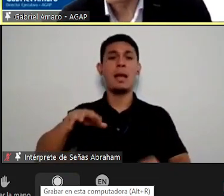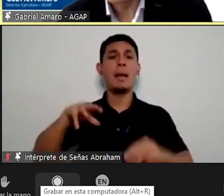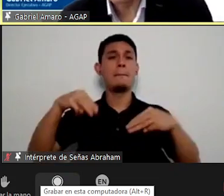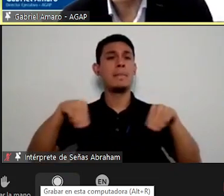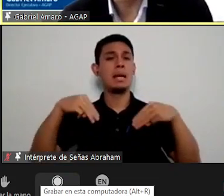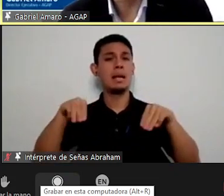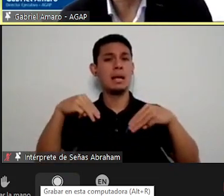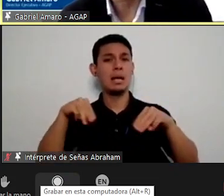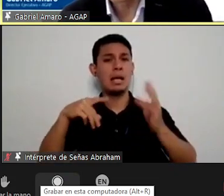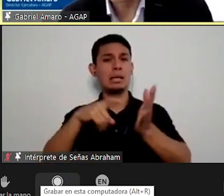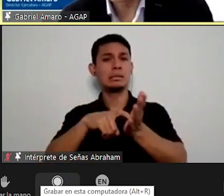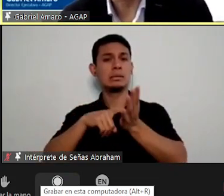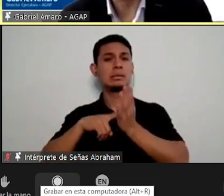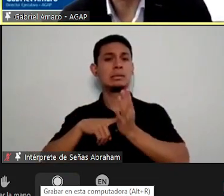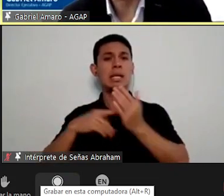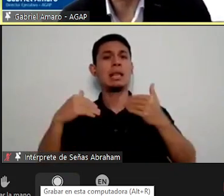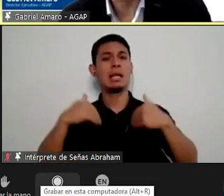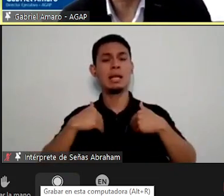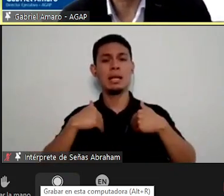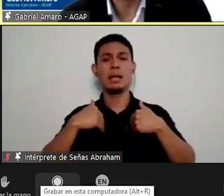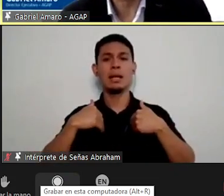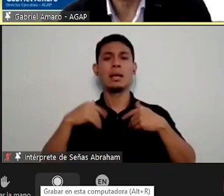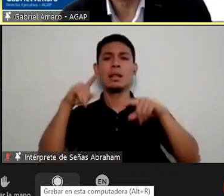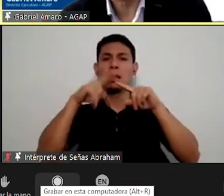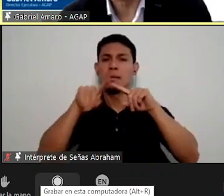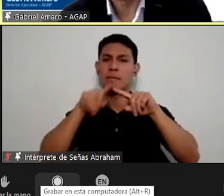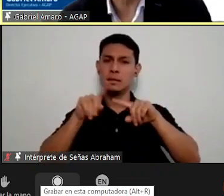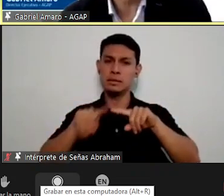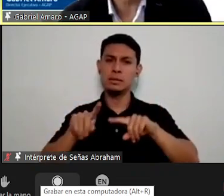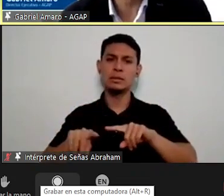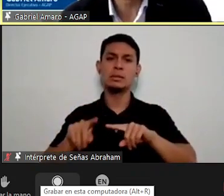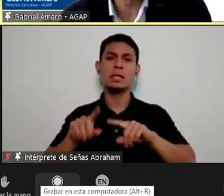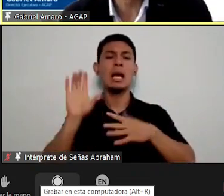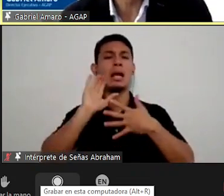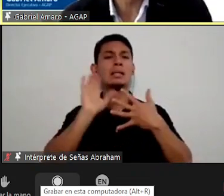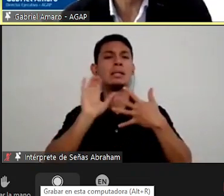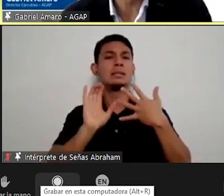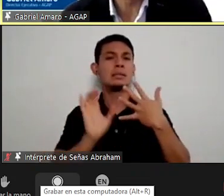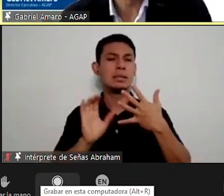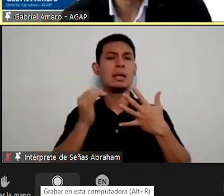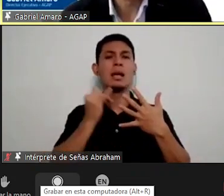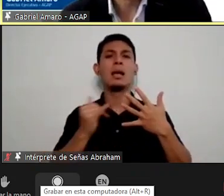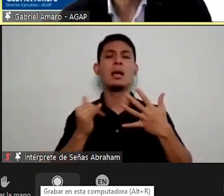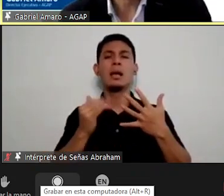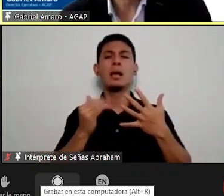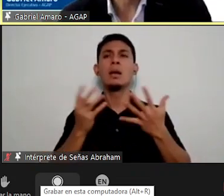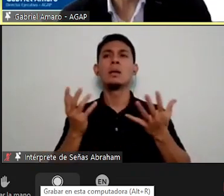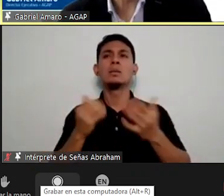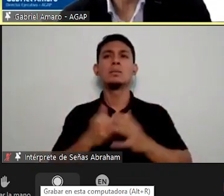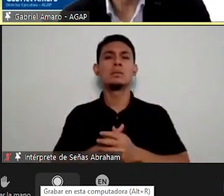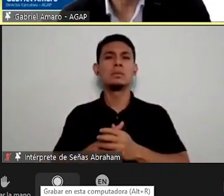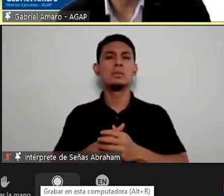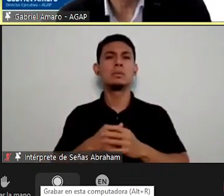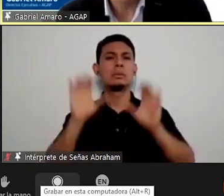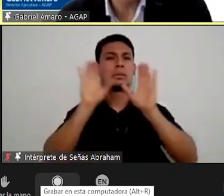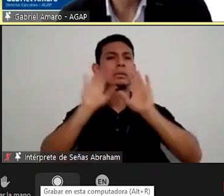in our markets are demanded to have demand from us to have certain